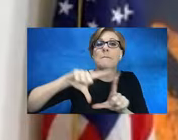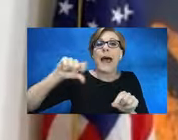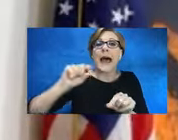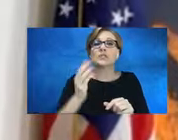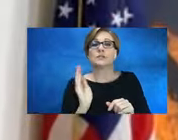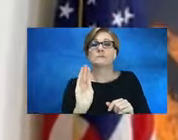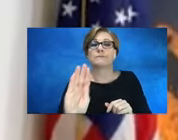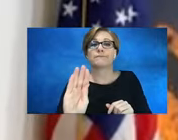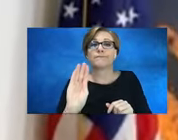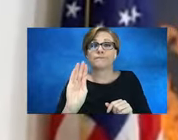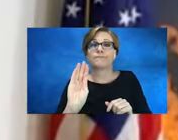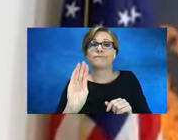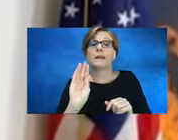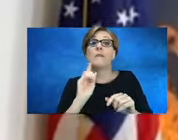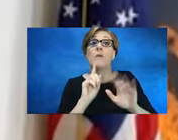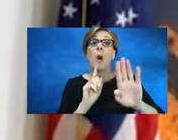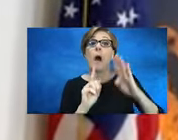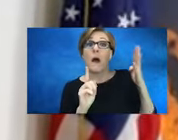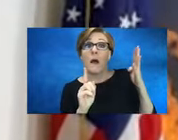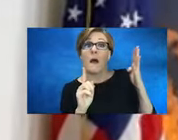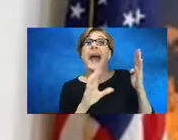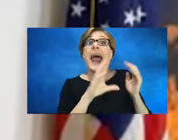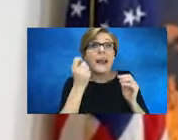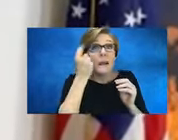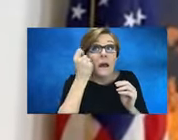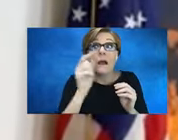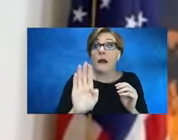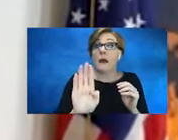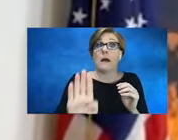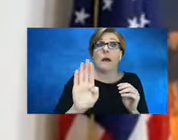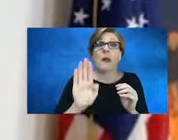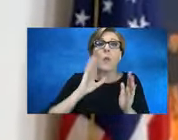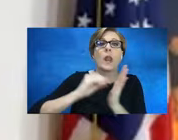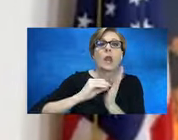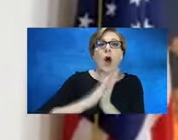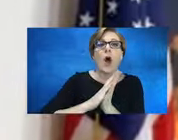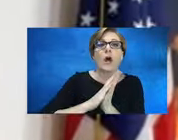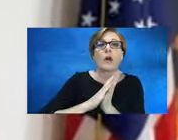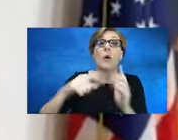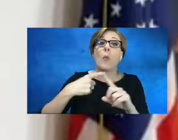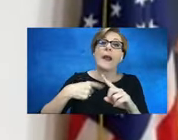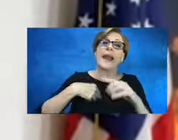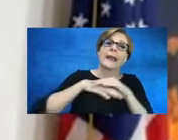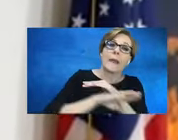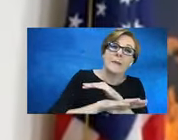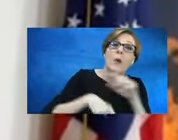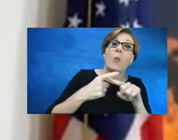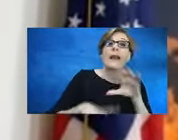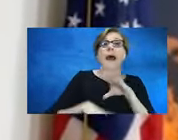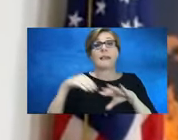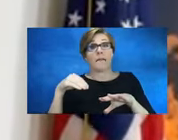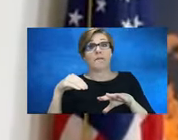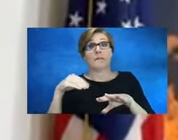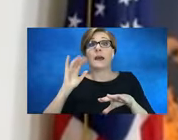would unlock that door, but it would also then log every time that I entered and when I entered or other staff members. So that's